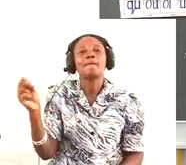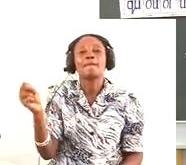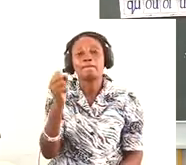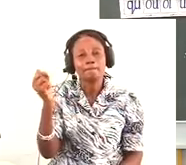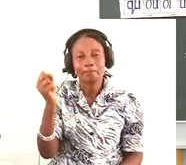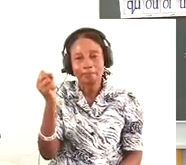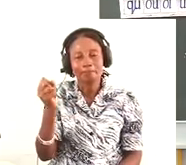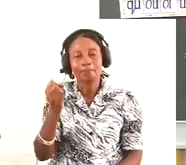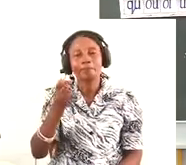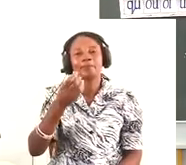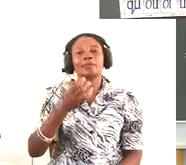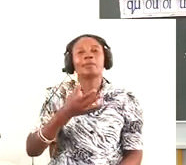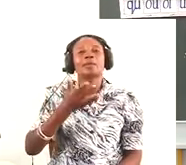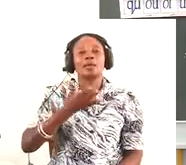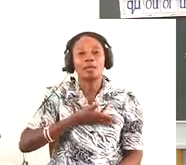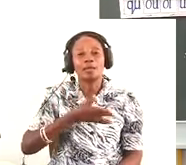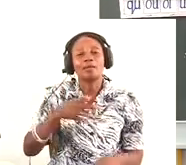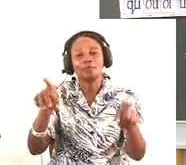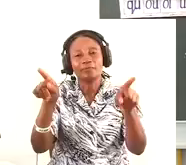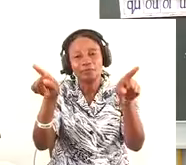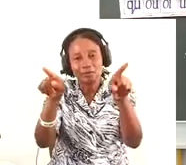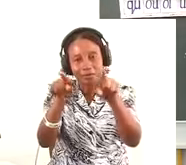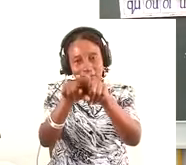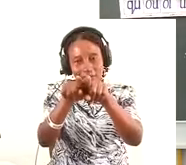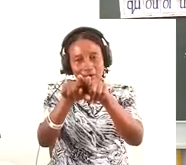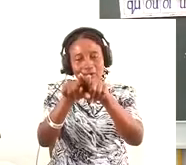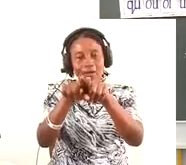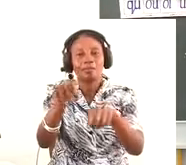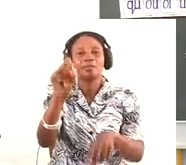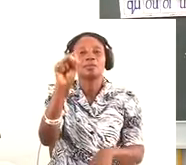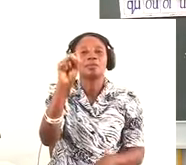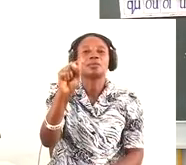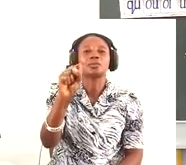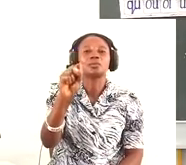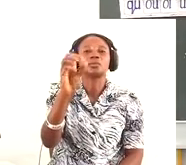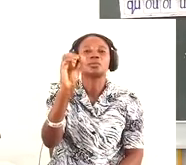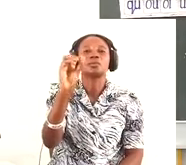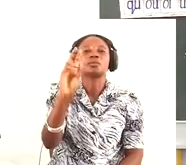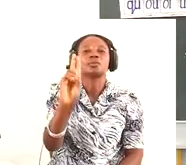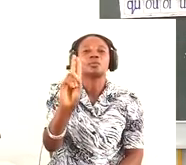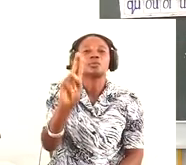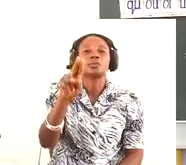same sound, or they produce the same sound. And what is the sound?